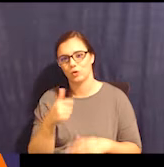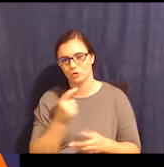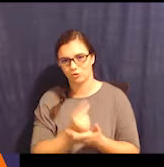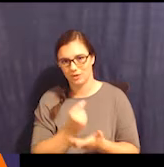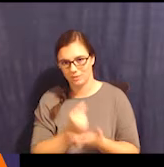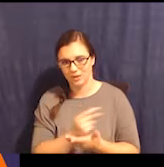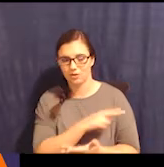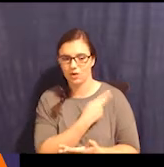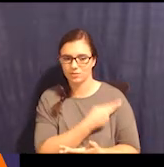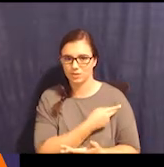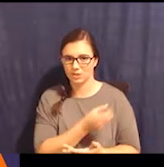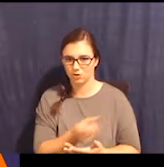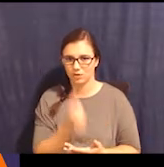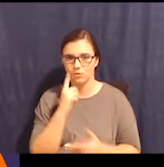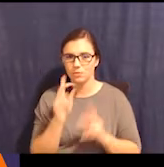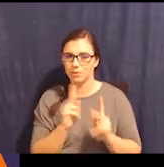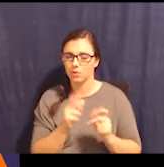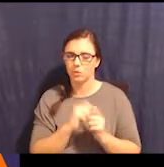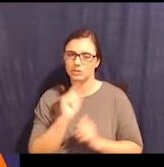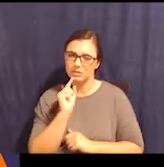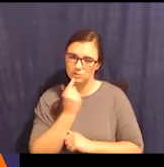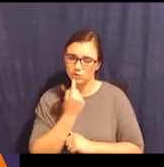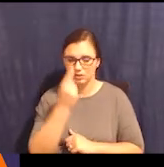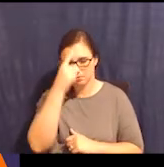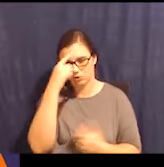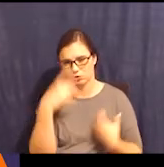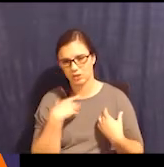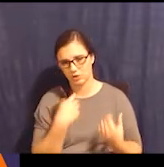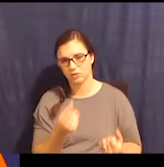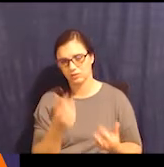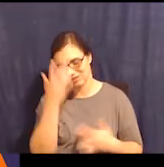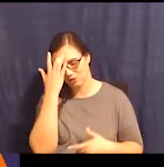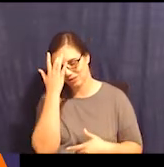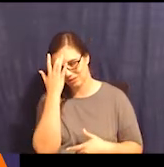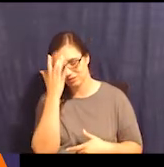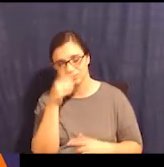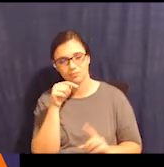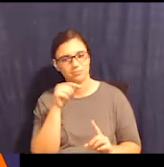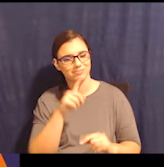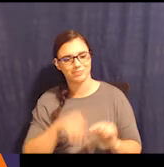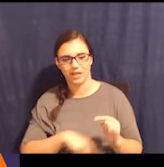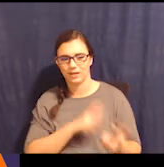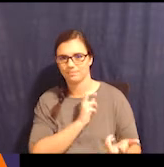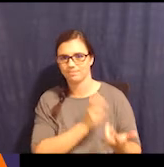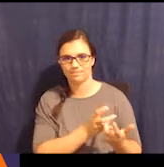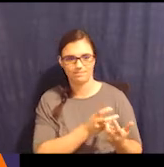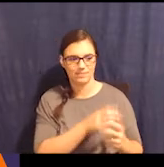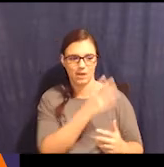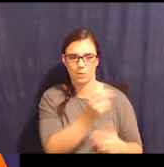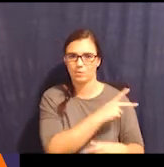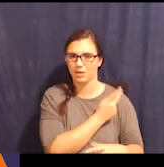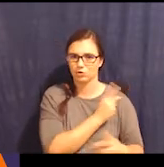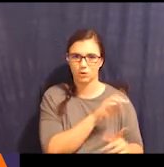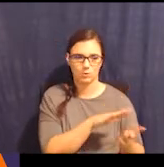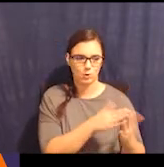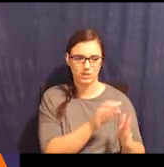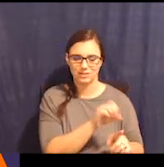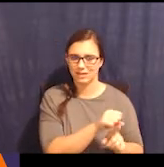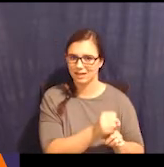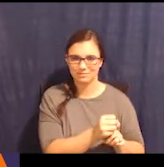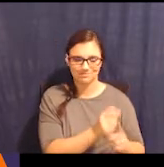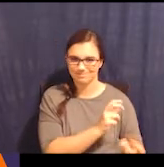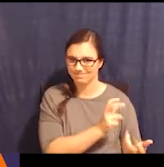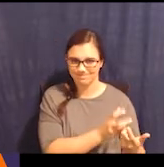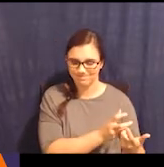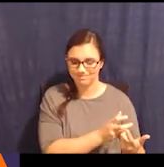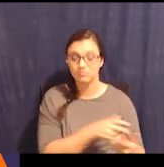illness whose needs cannot be met in an outpatient community setting. A court may commit someone to receive involuntary treatment